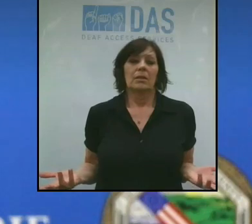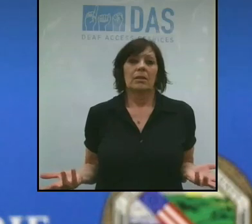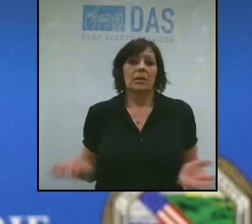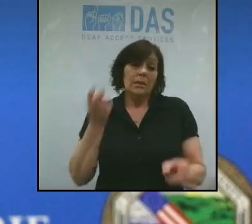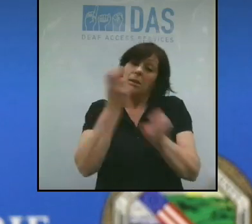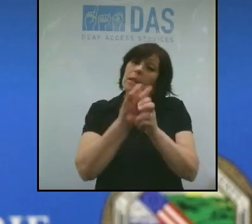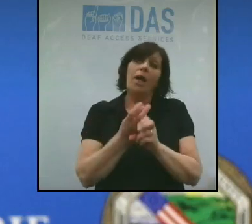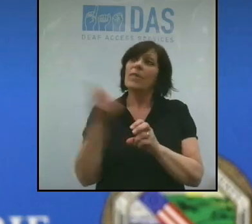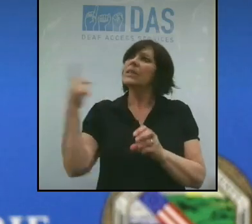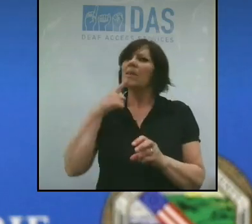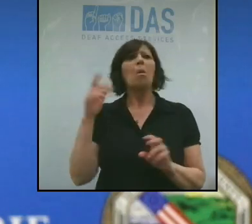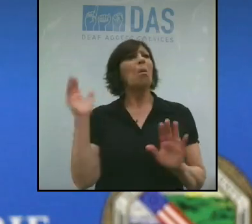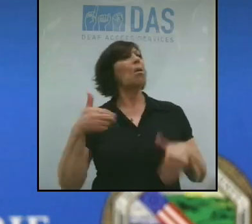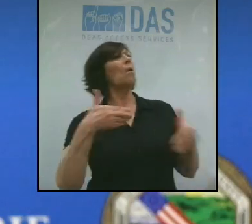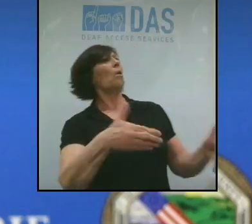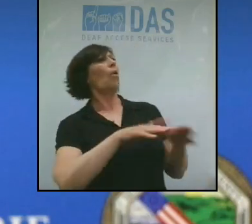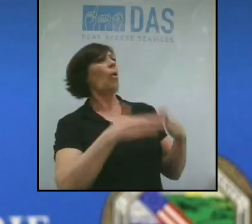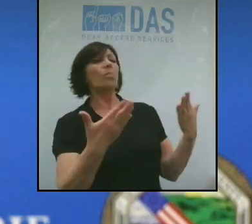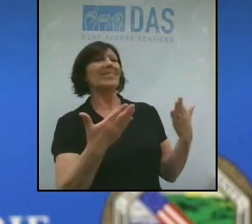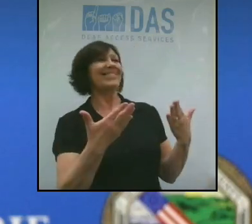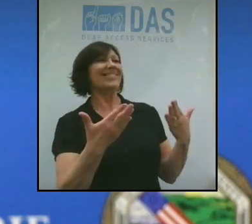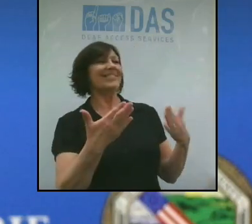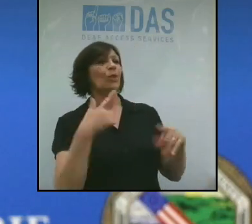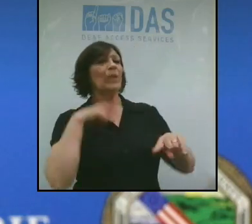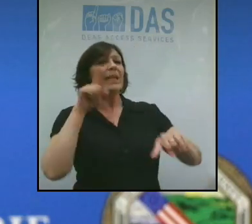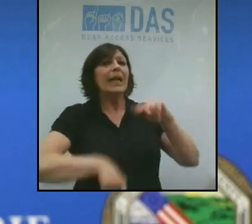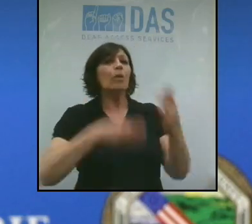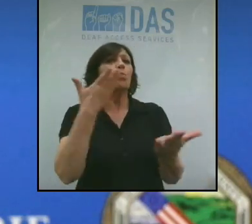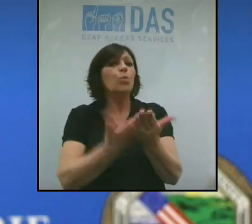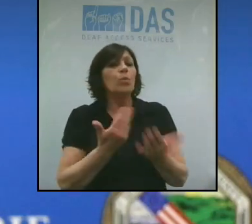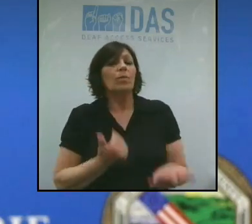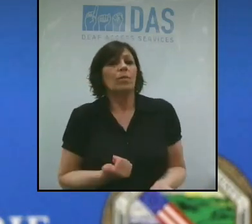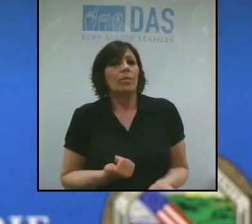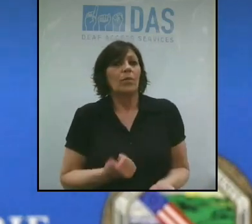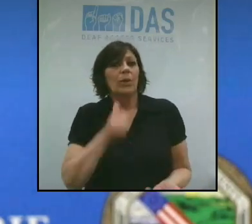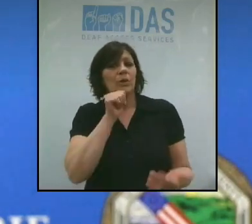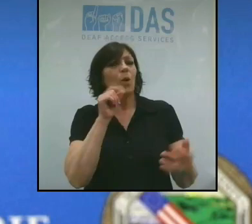tough for the state to say, go ahead and open. We won't meet the metrics.